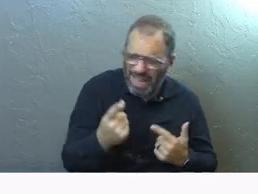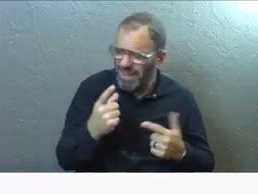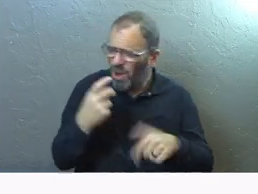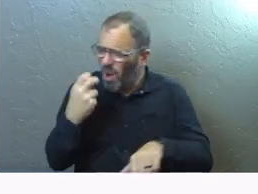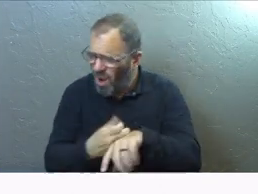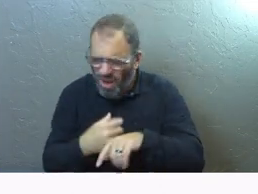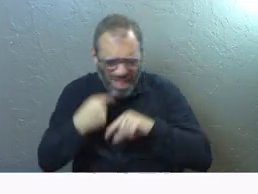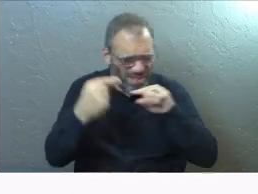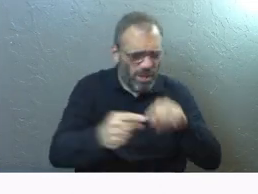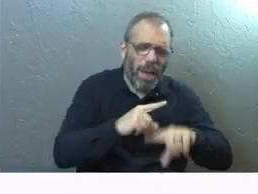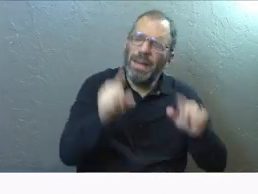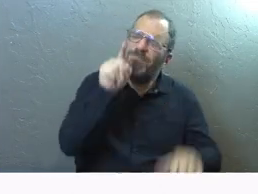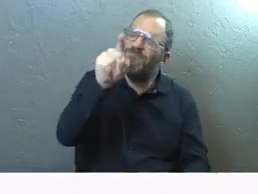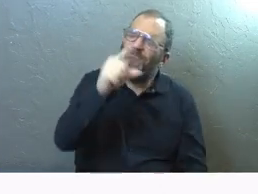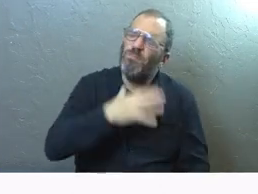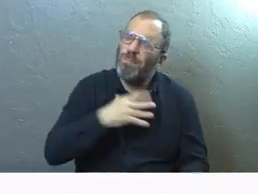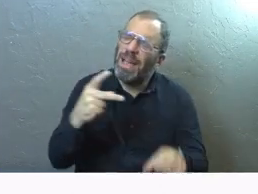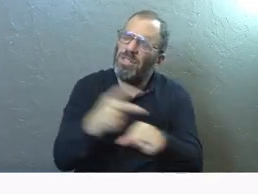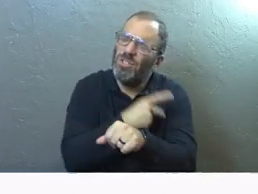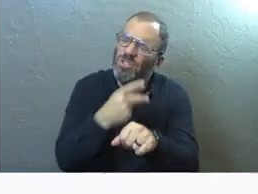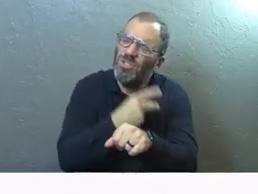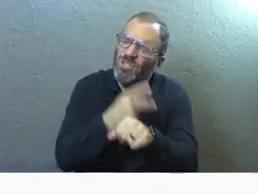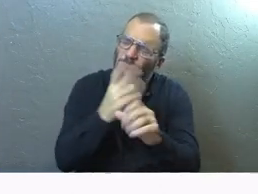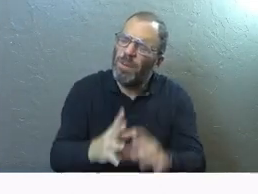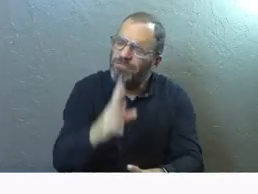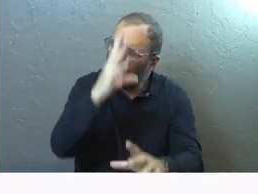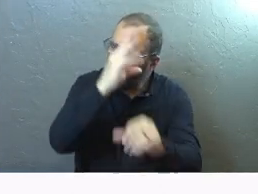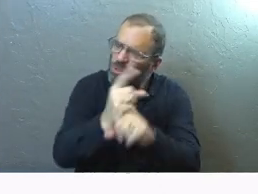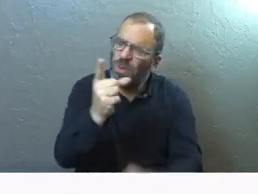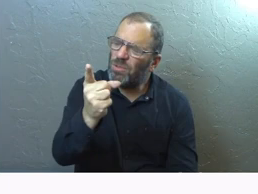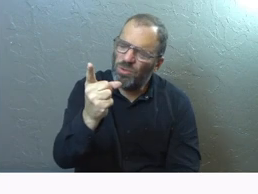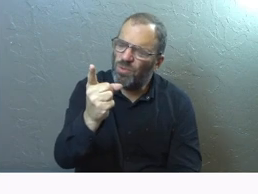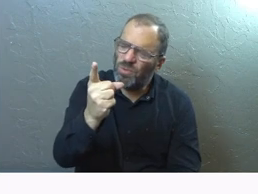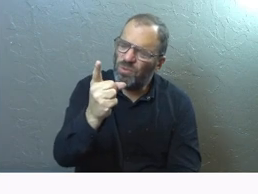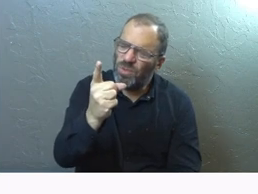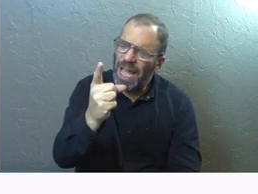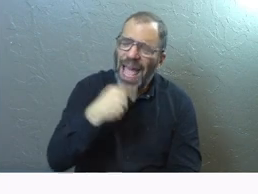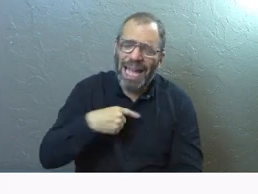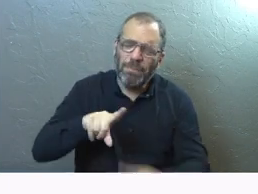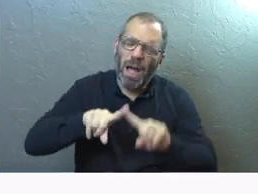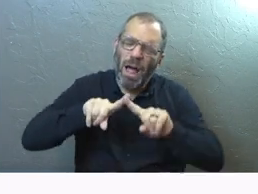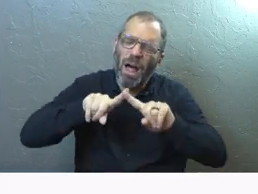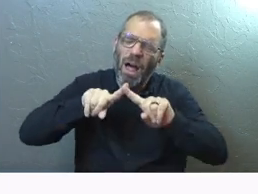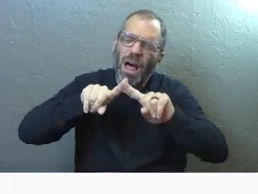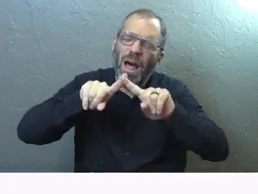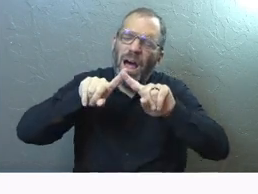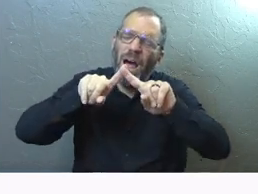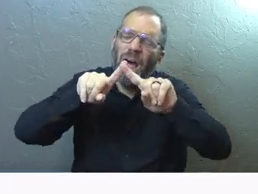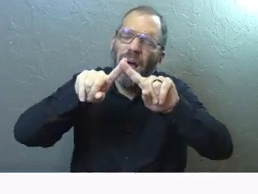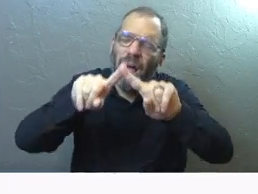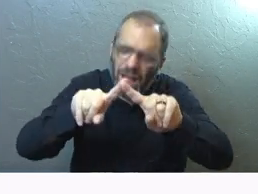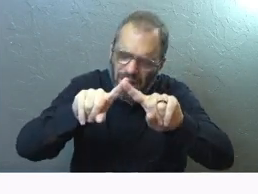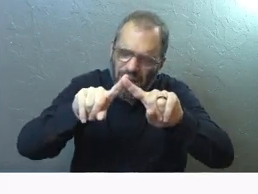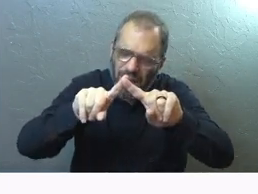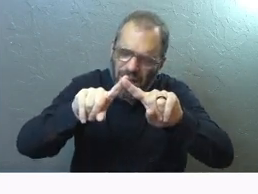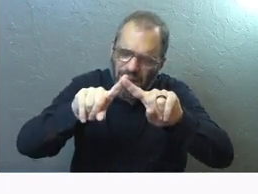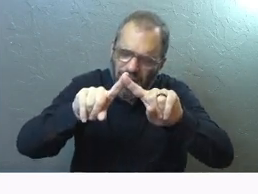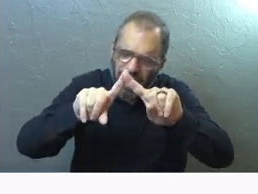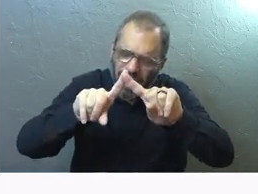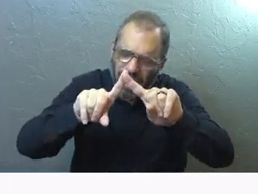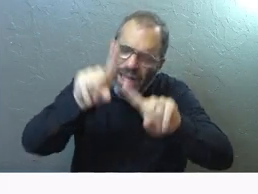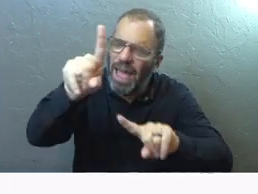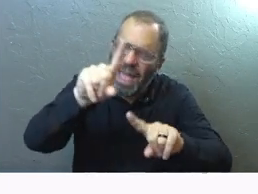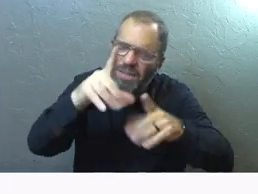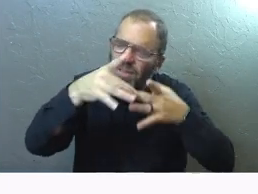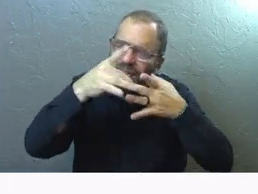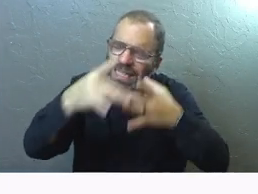difficult. But God, you're my shepherd, and I trust you. And I'm gonna lean into you, God. And I'm gonna trust that